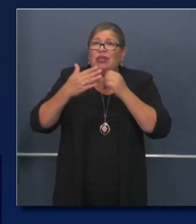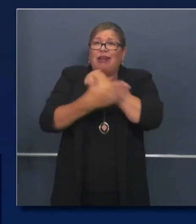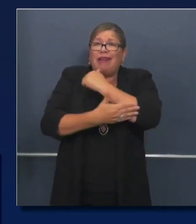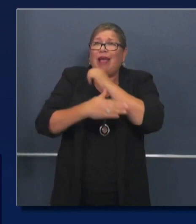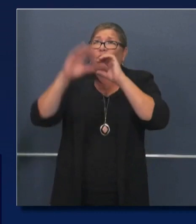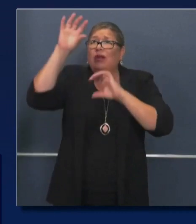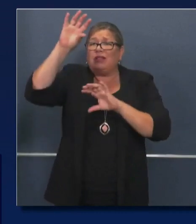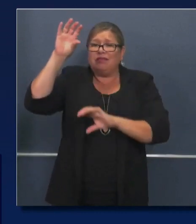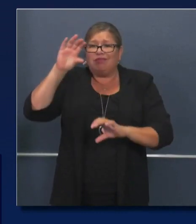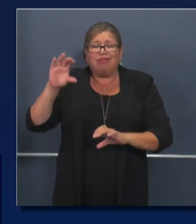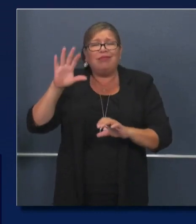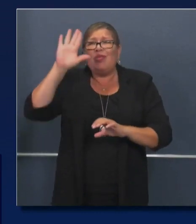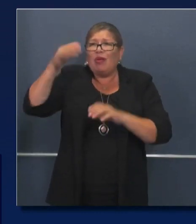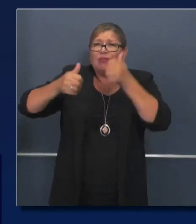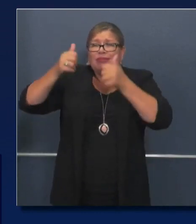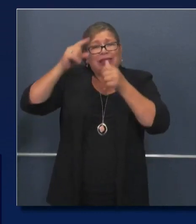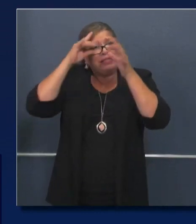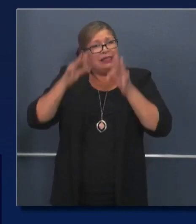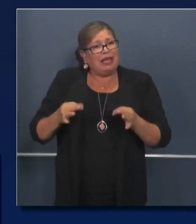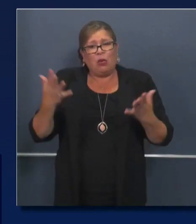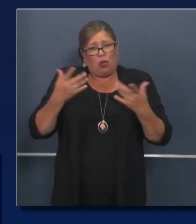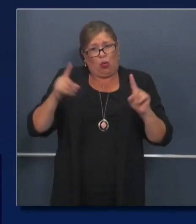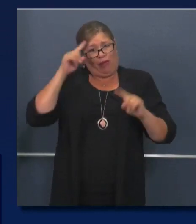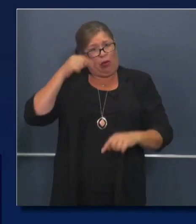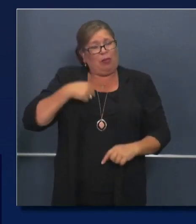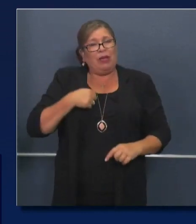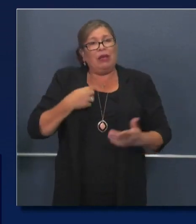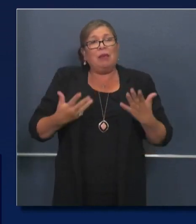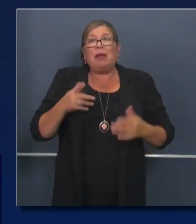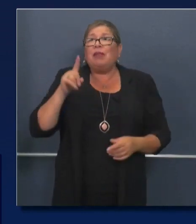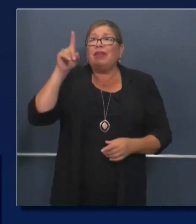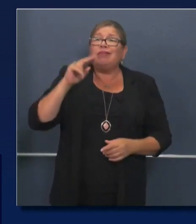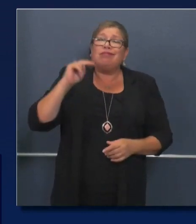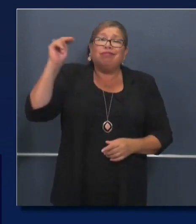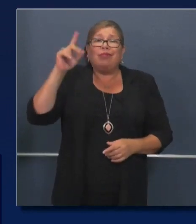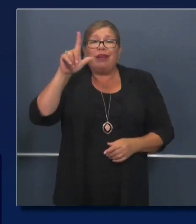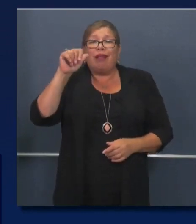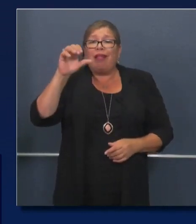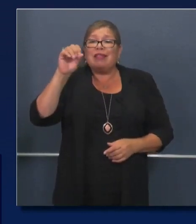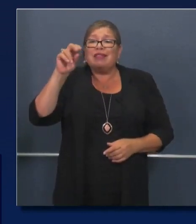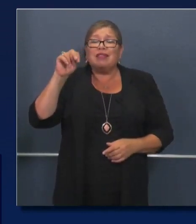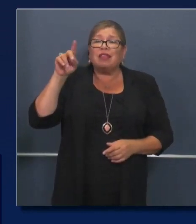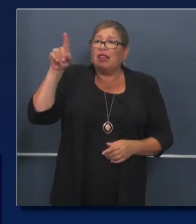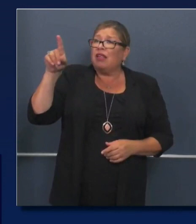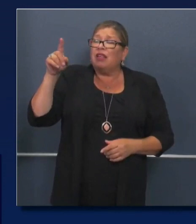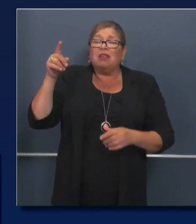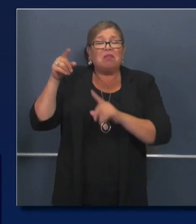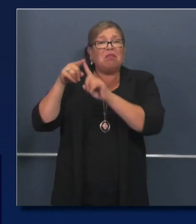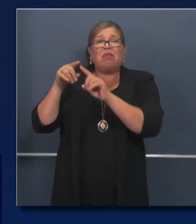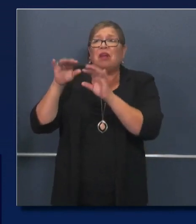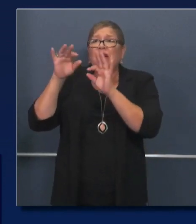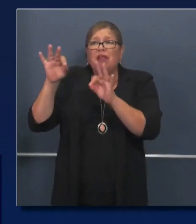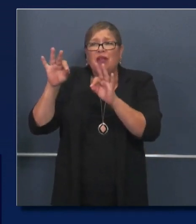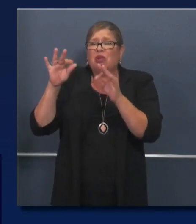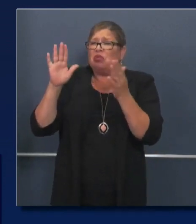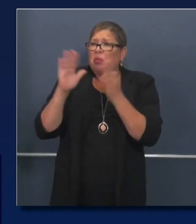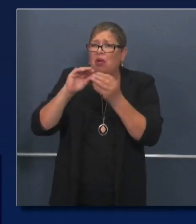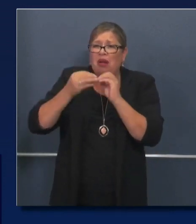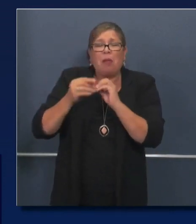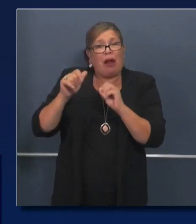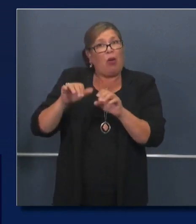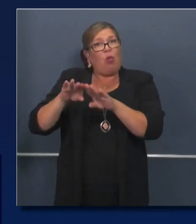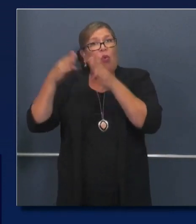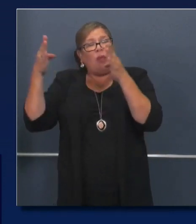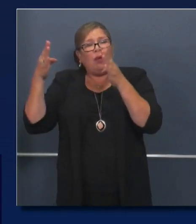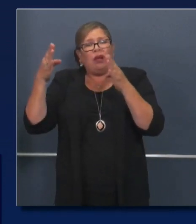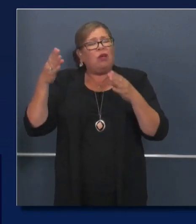the state. What works in Kern may not even work nearby in Tulare County. Each county